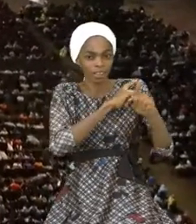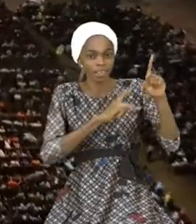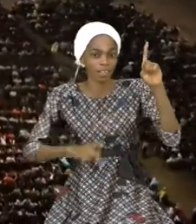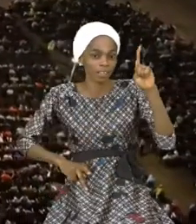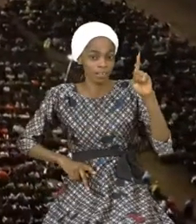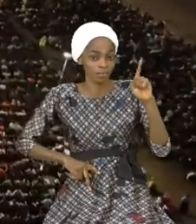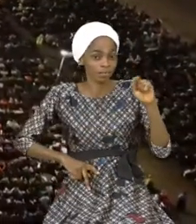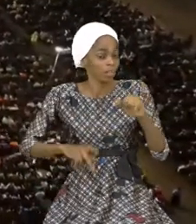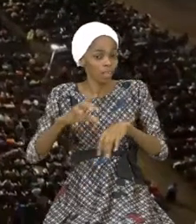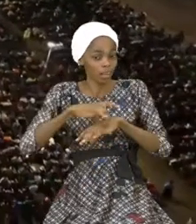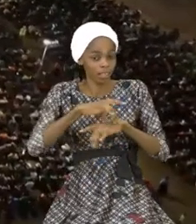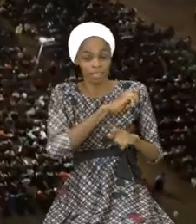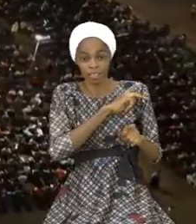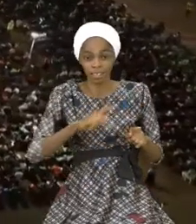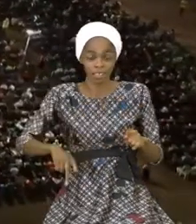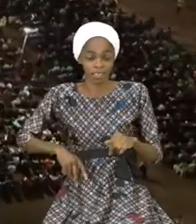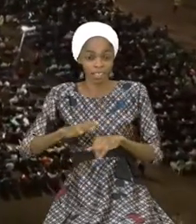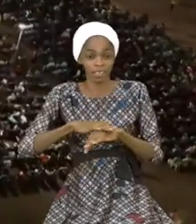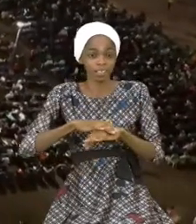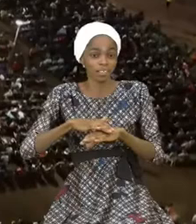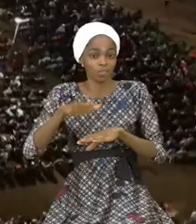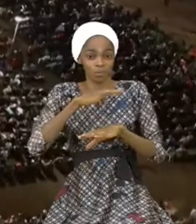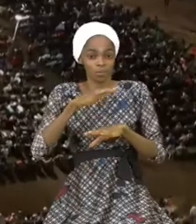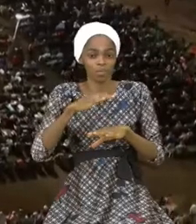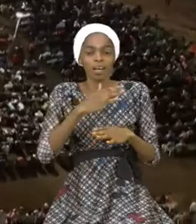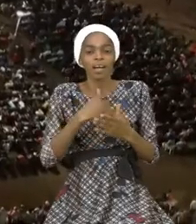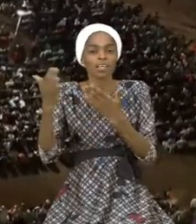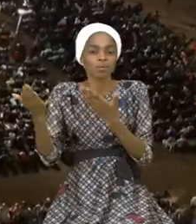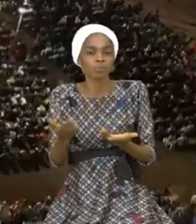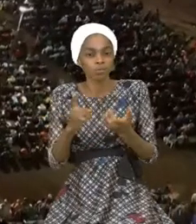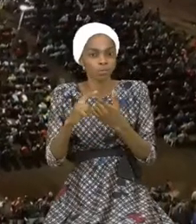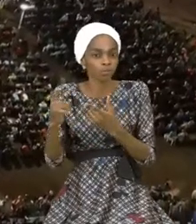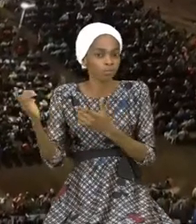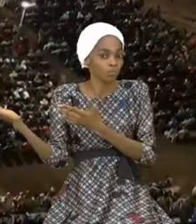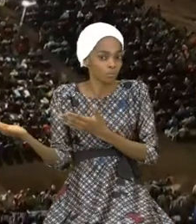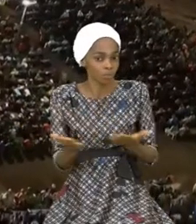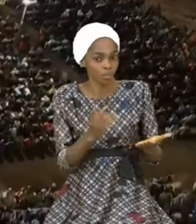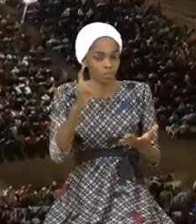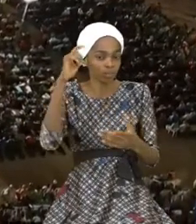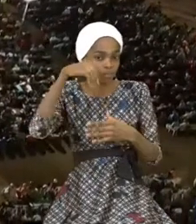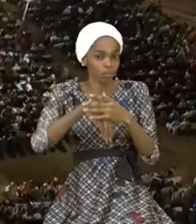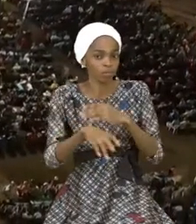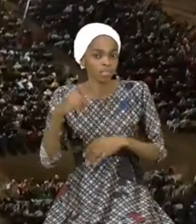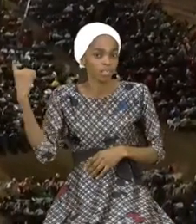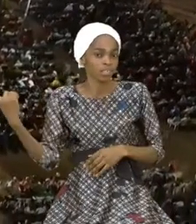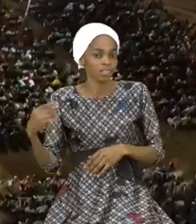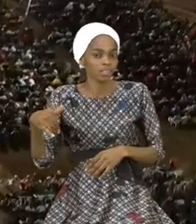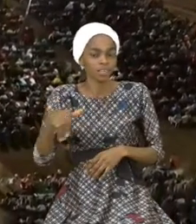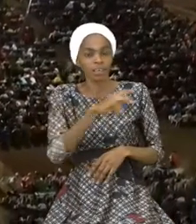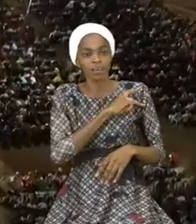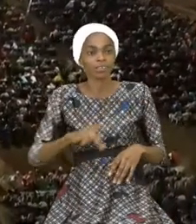and he wants to bring you to the eternal kingdom. heads bowed,